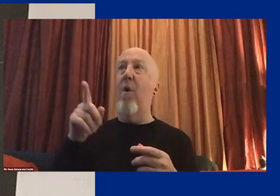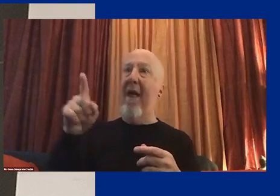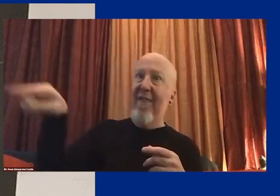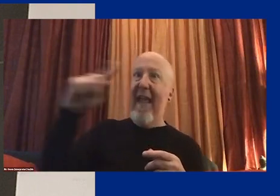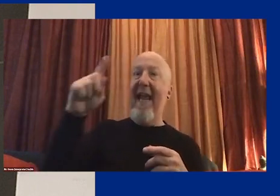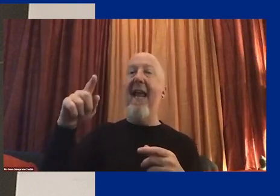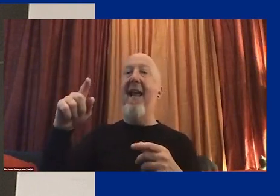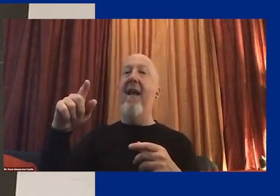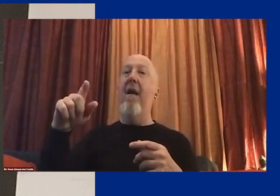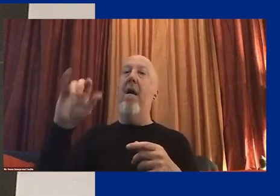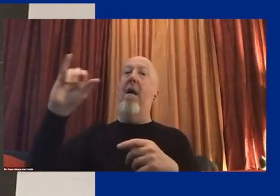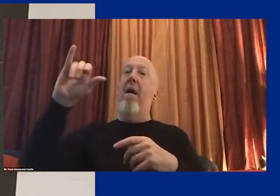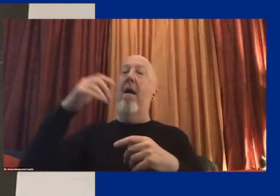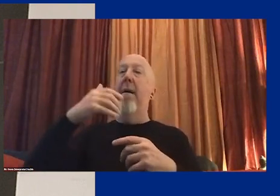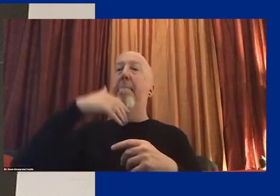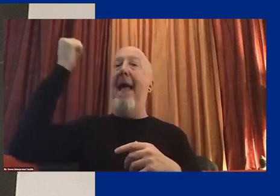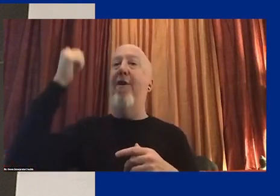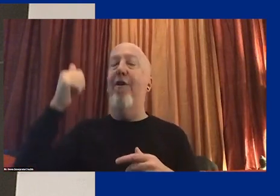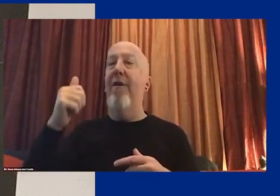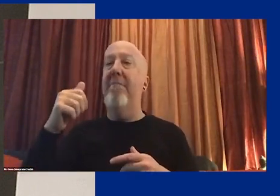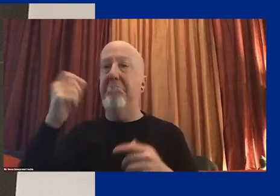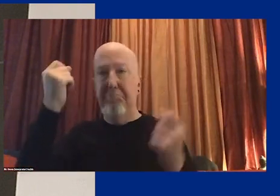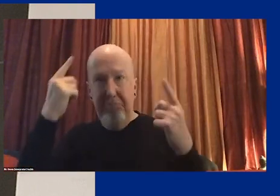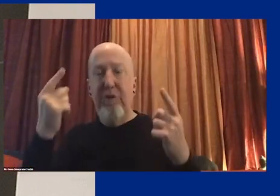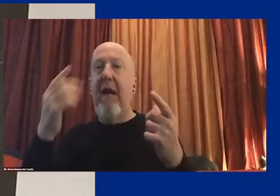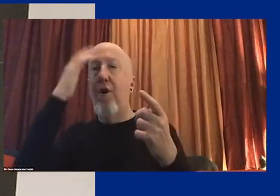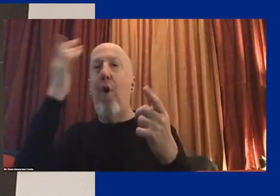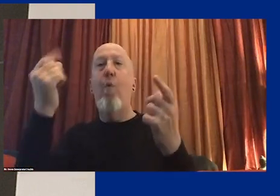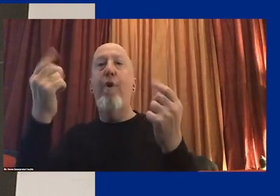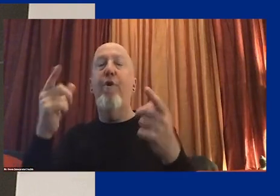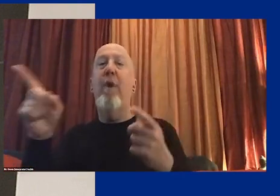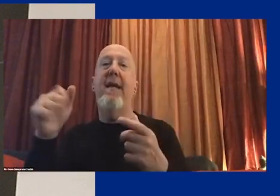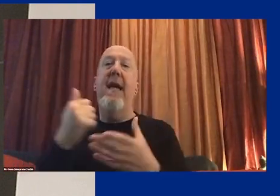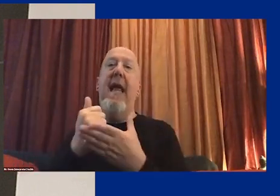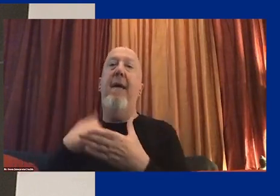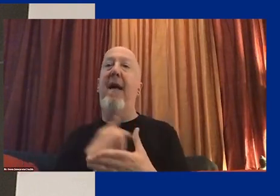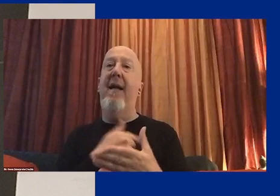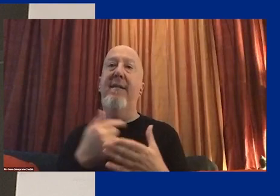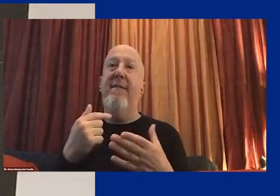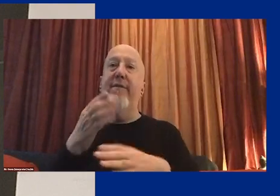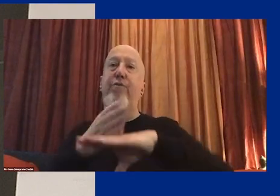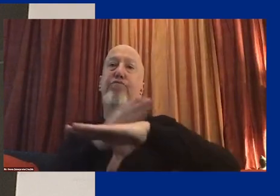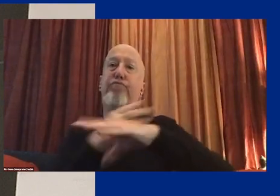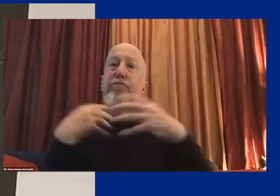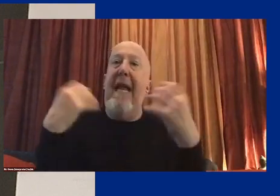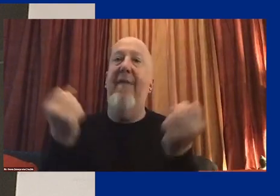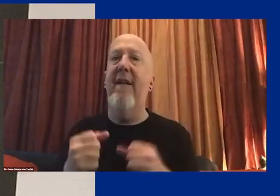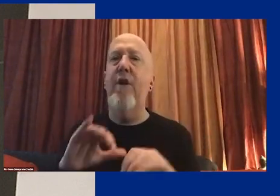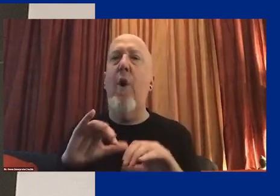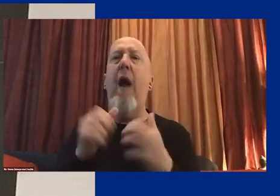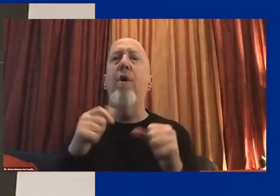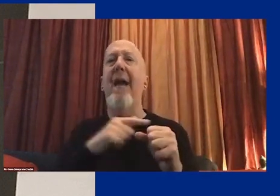are in a position to help us get well? So how can we be proactive in making